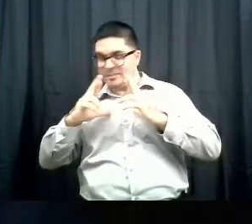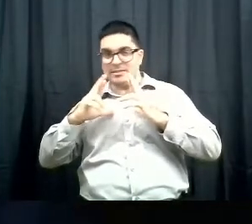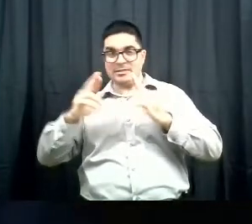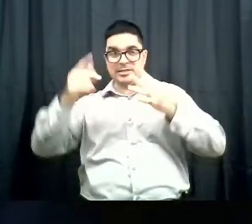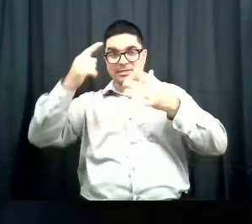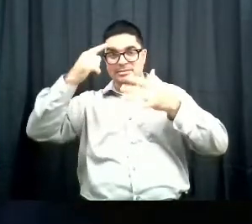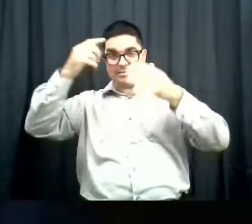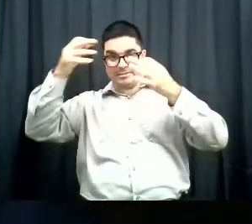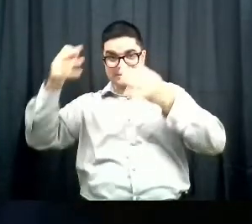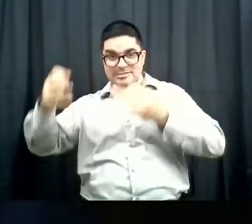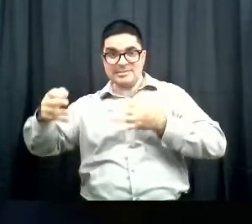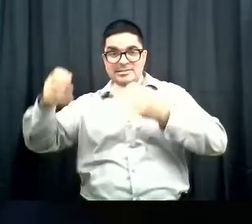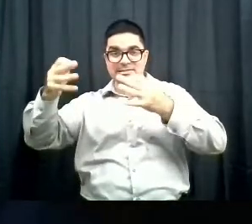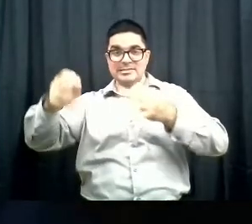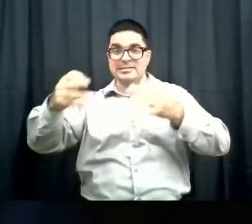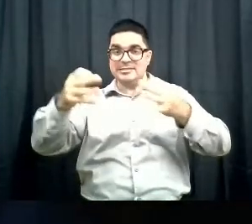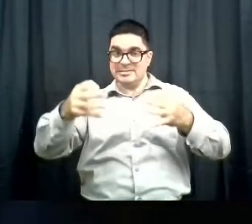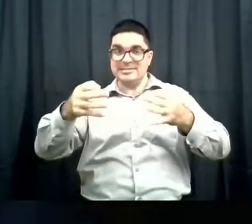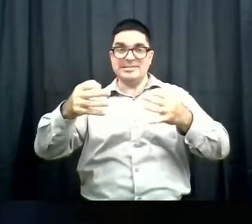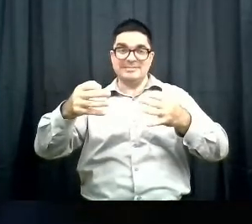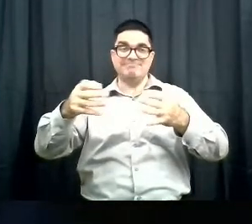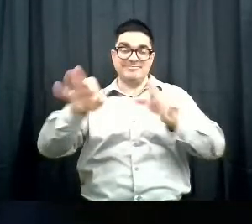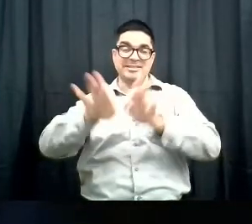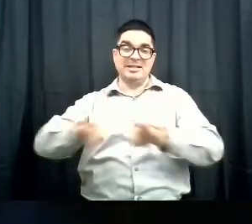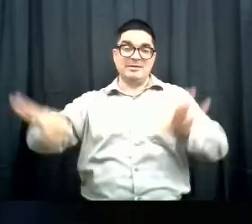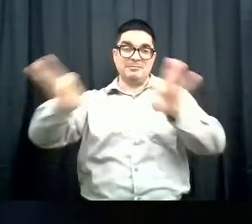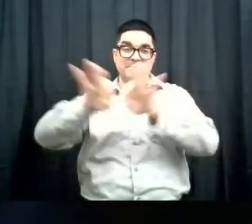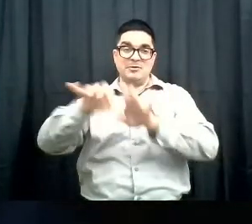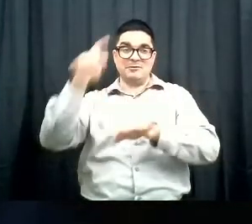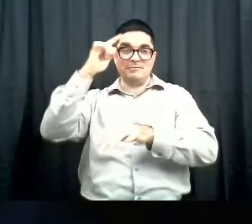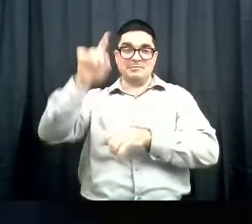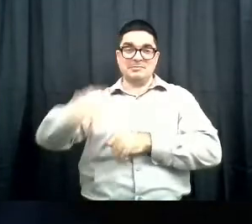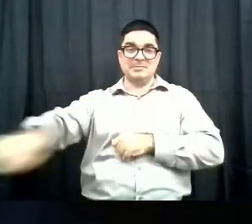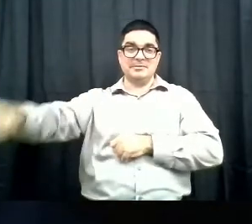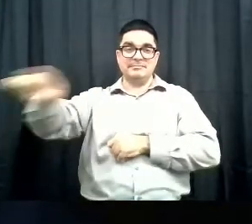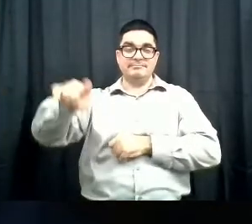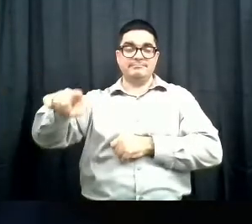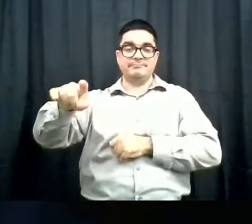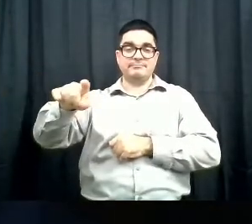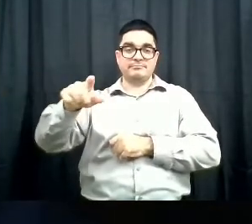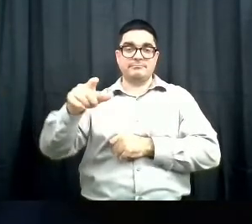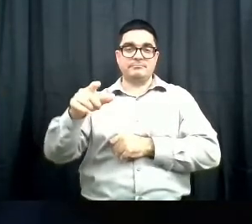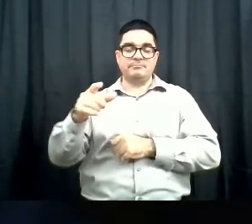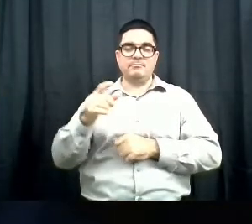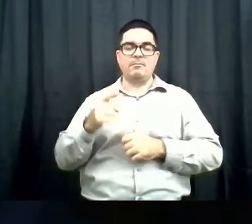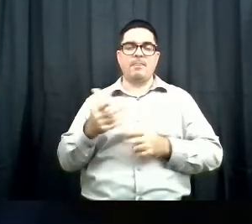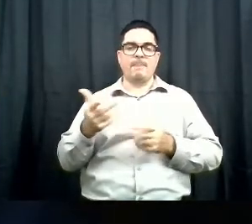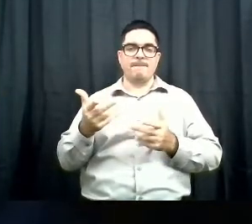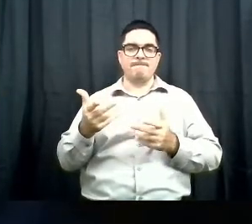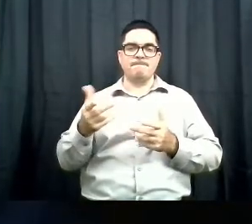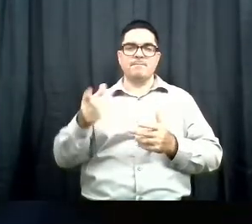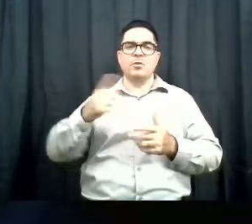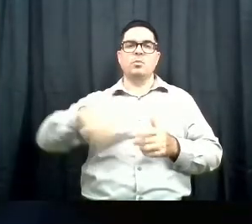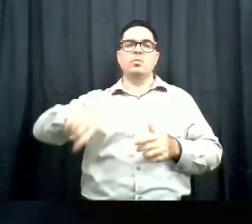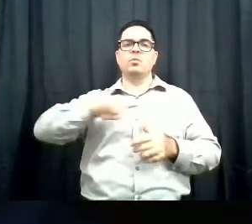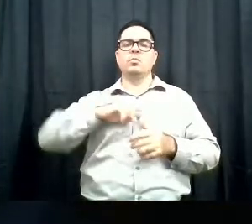other decisions, and it's so important for the employees, and because we don't want to put them in a position of